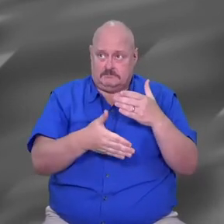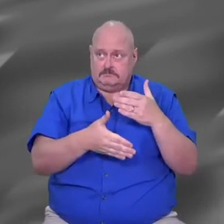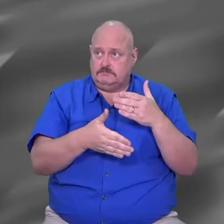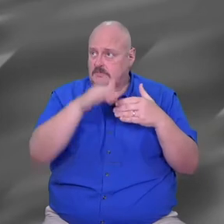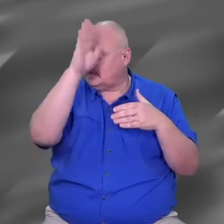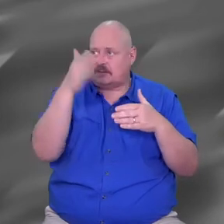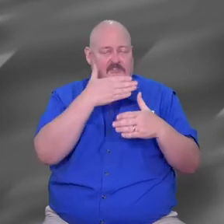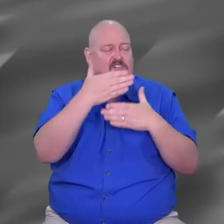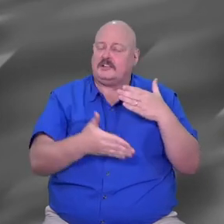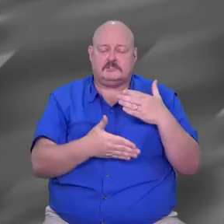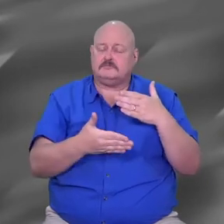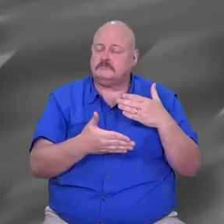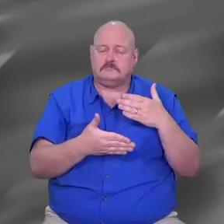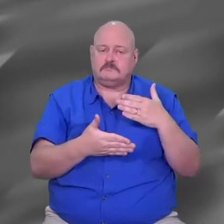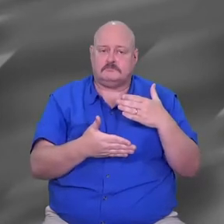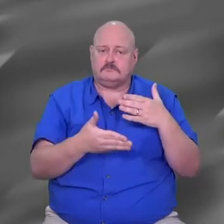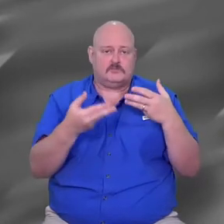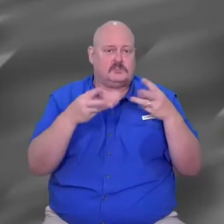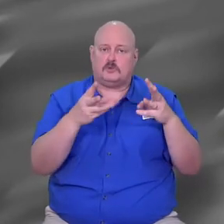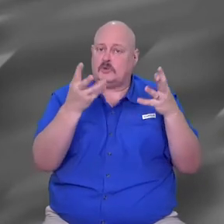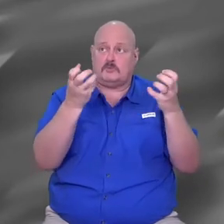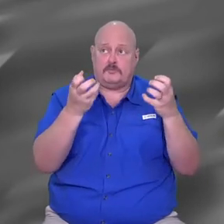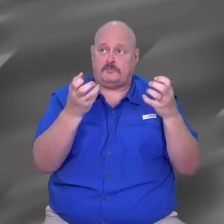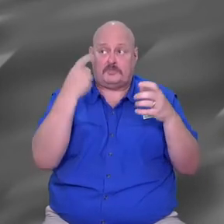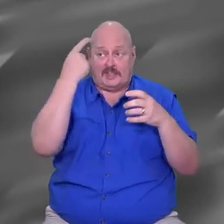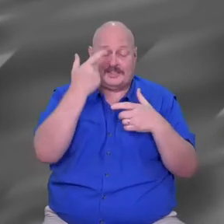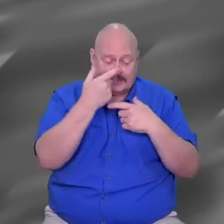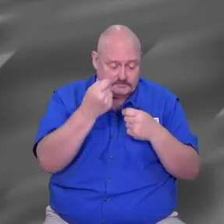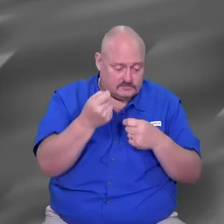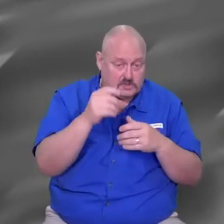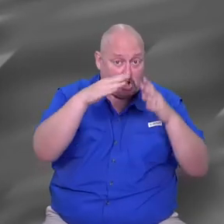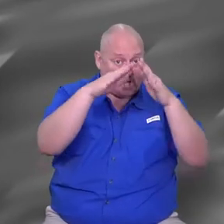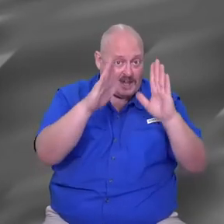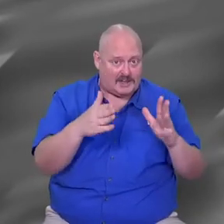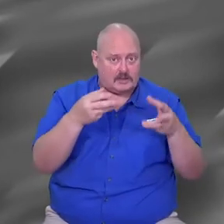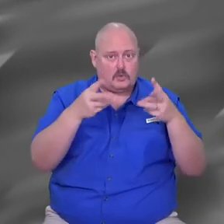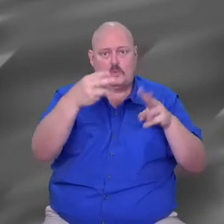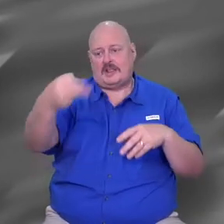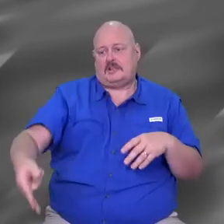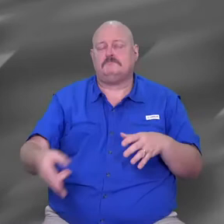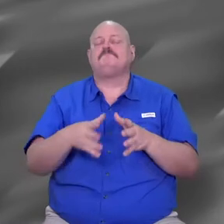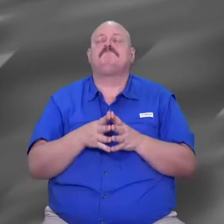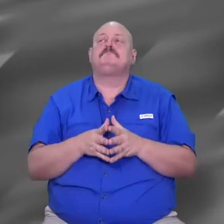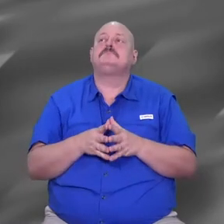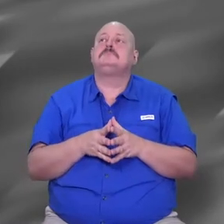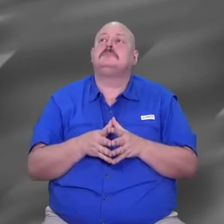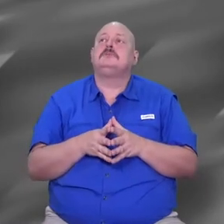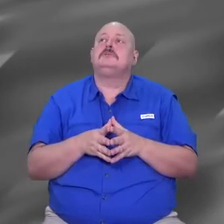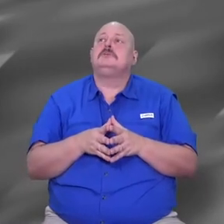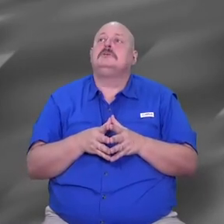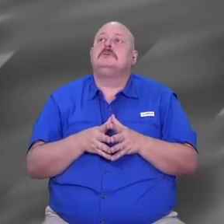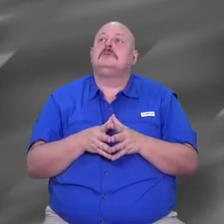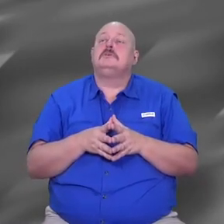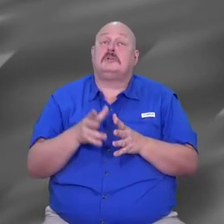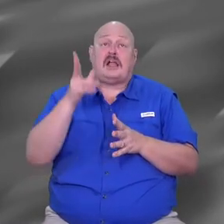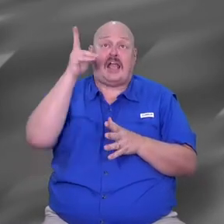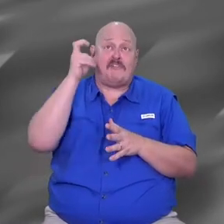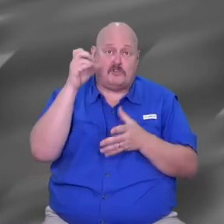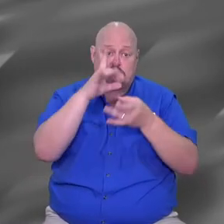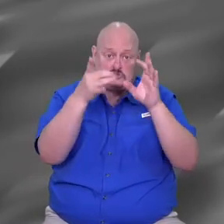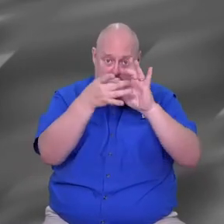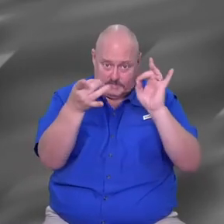never ends up the way they desired. I think it's interesting, her house is the way to hell. I have heard this